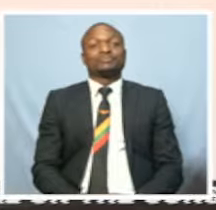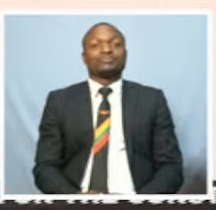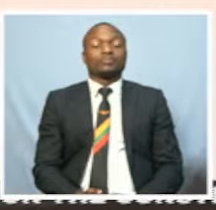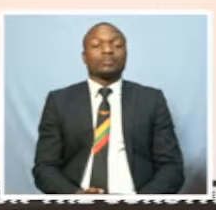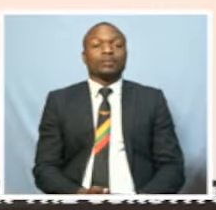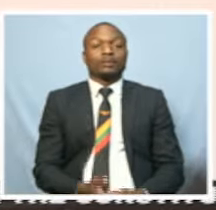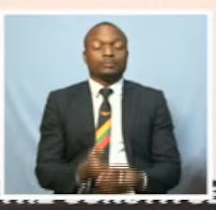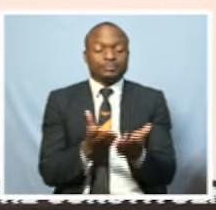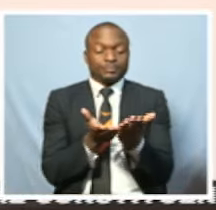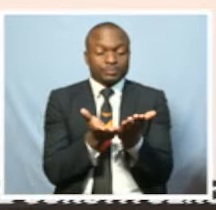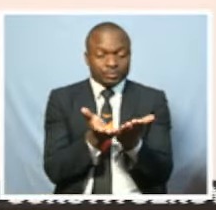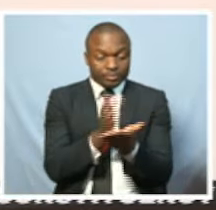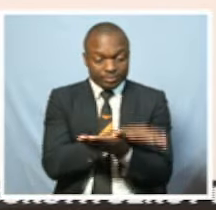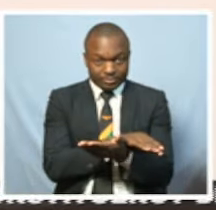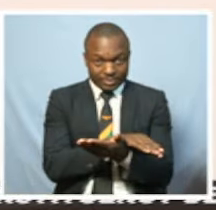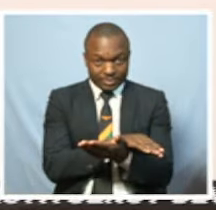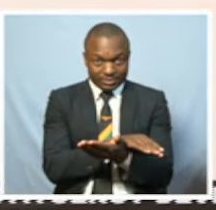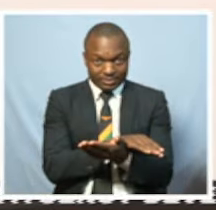Page